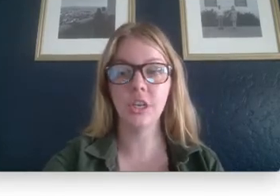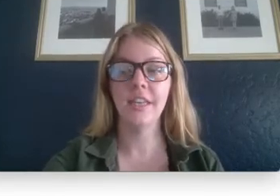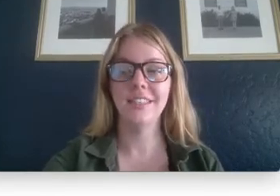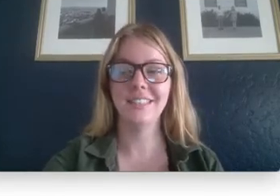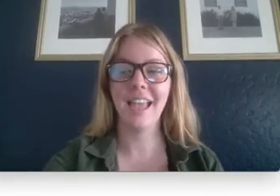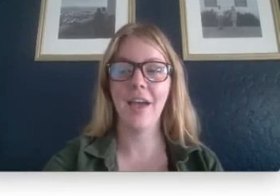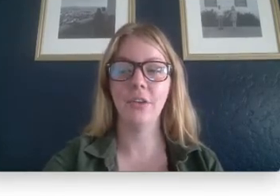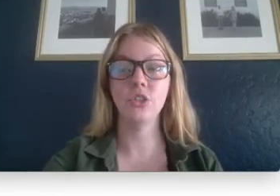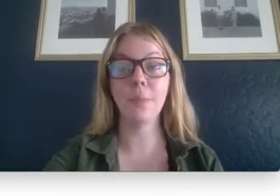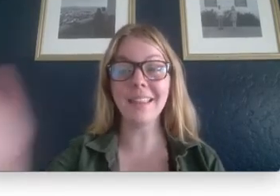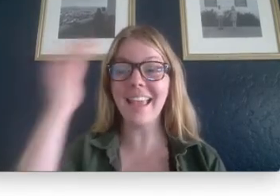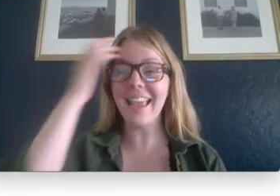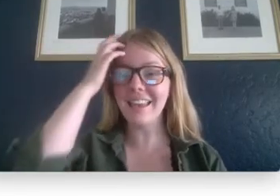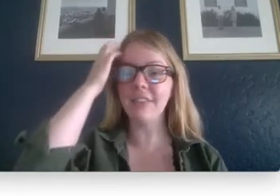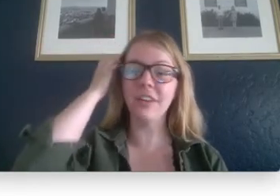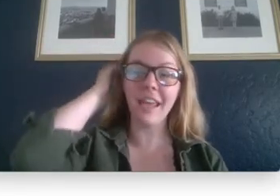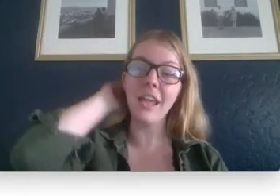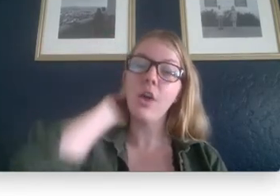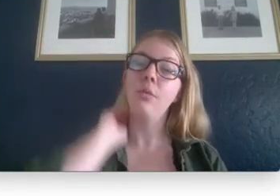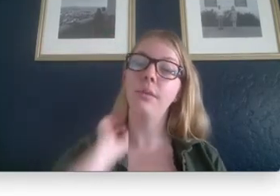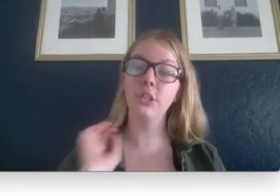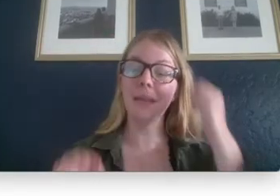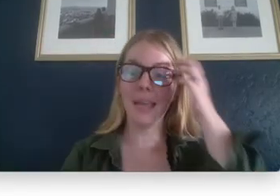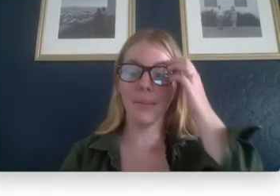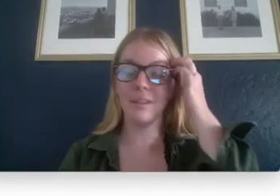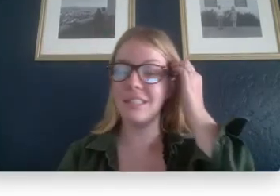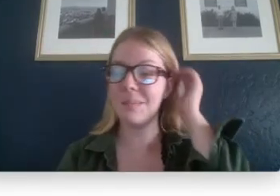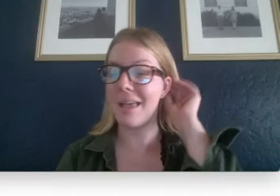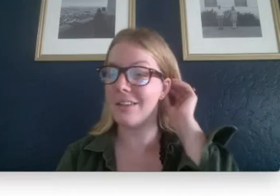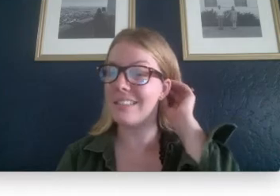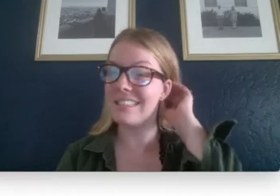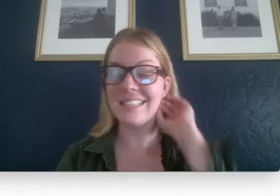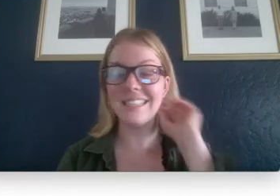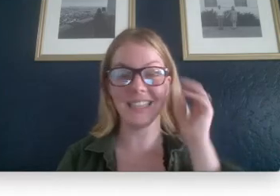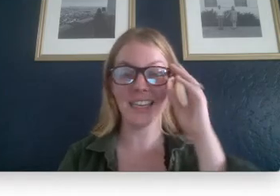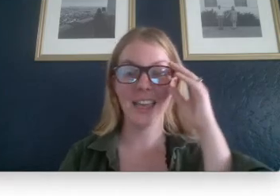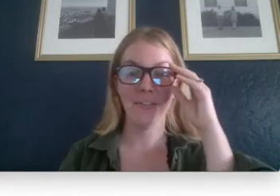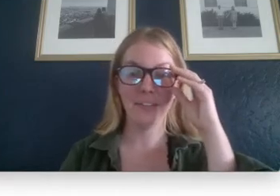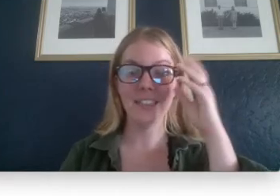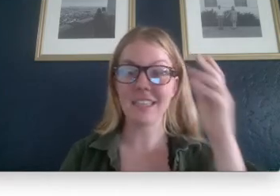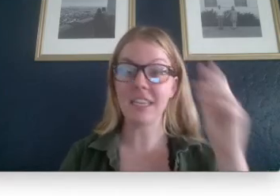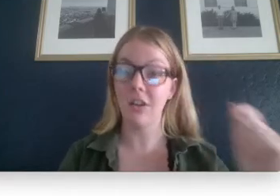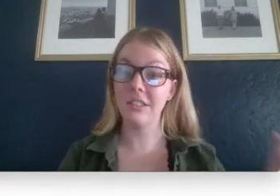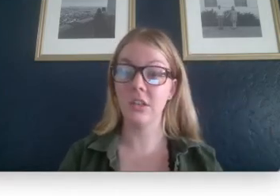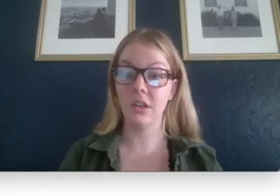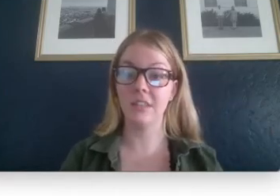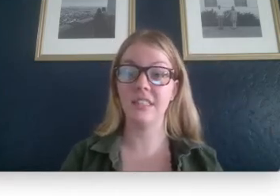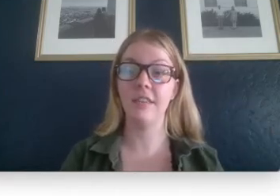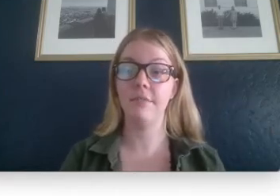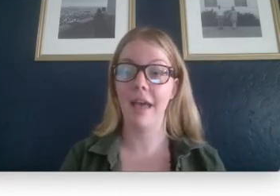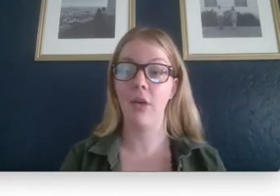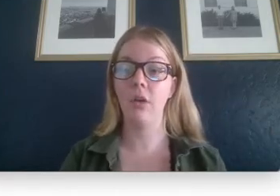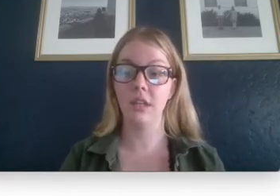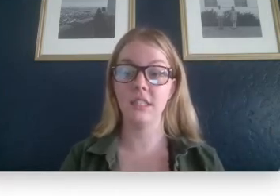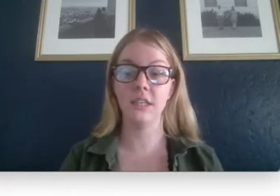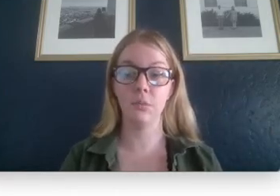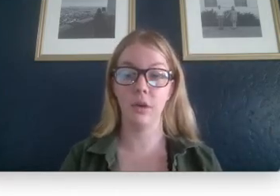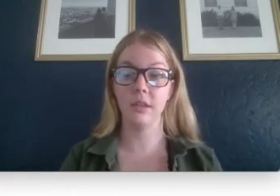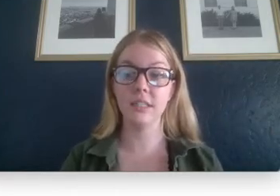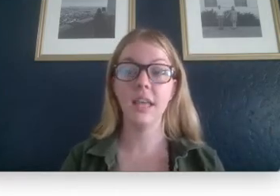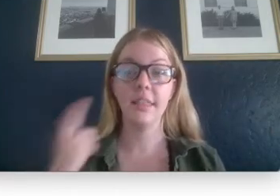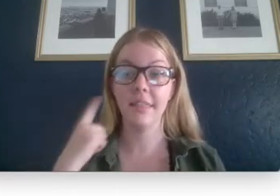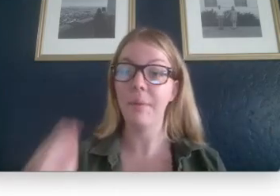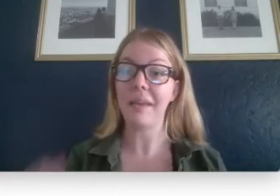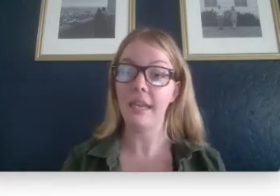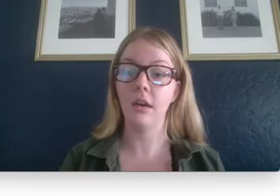sh sound. So by the end of today, we should be able to spell CC, VC, consonant, consonant, vowel, consonant